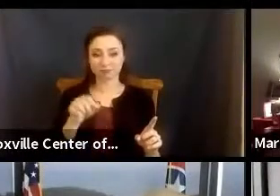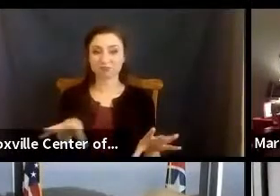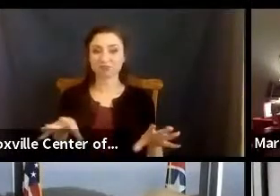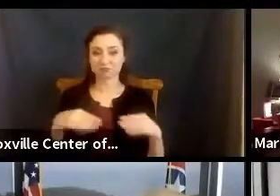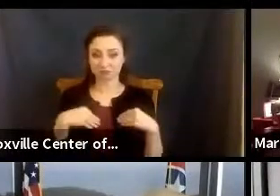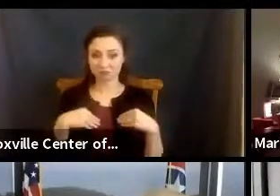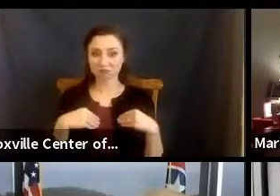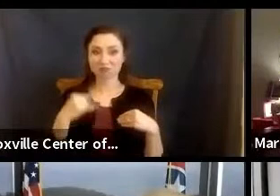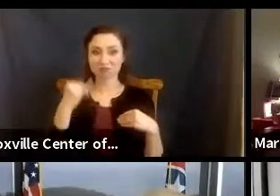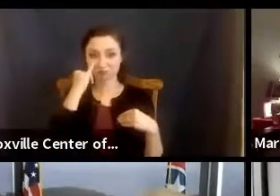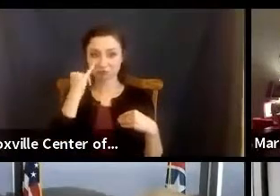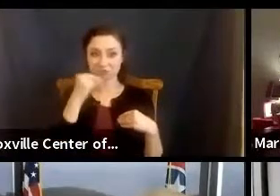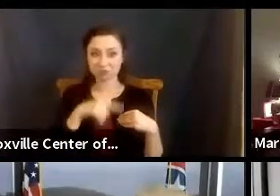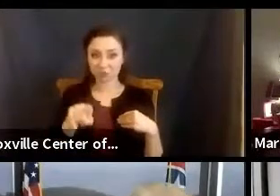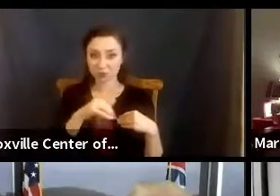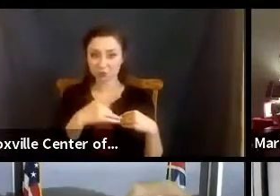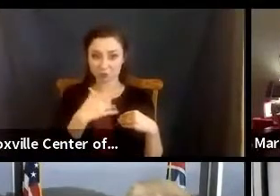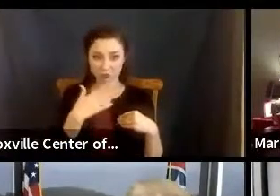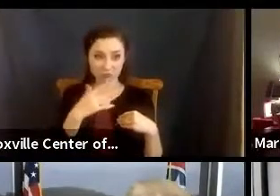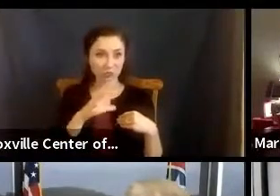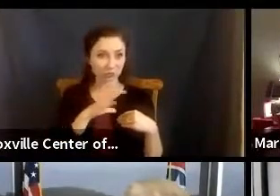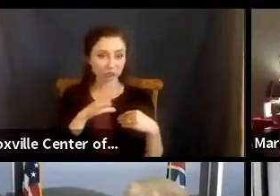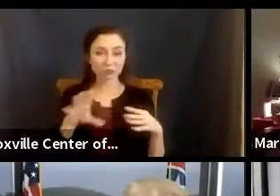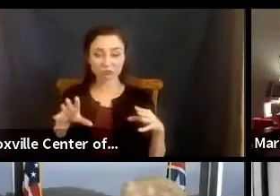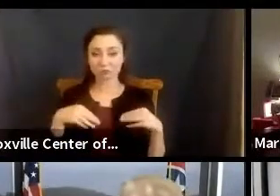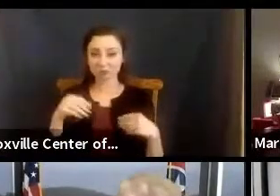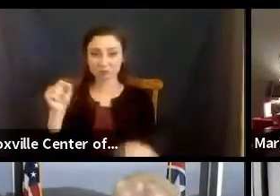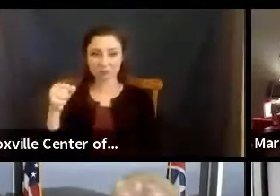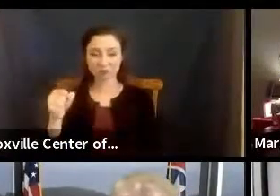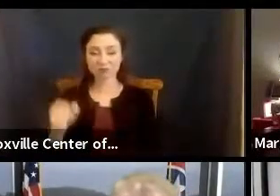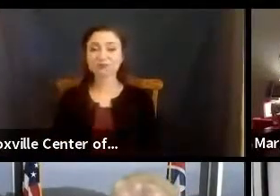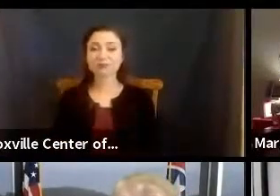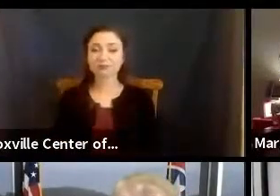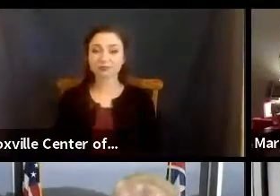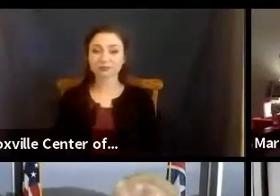the board. It's certainly fine with me.